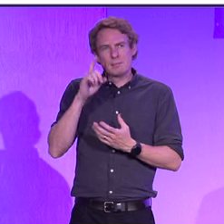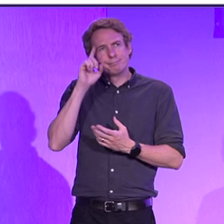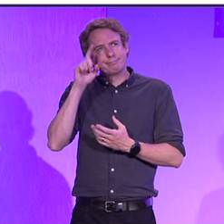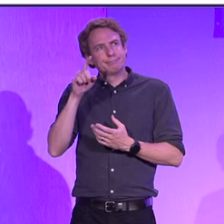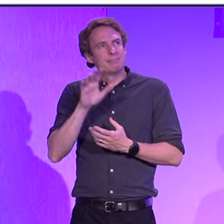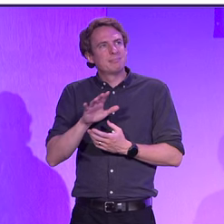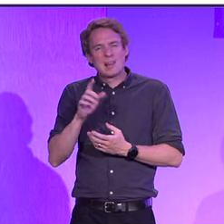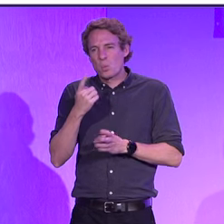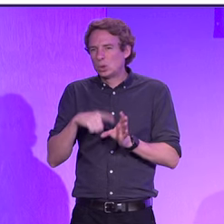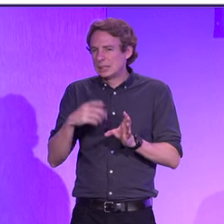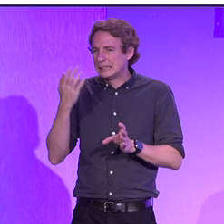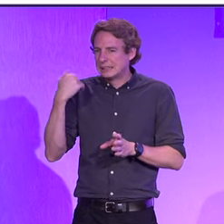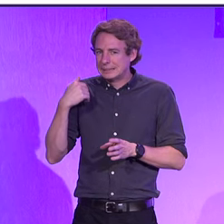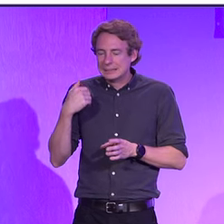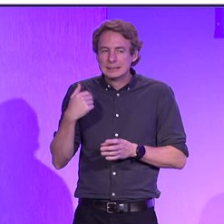year ago.